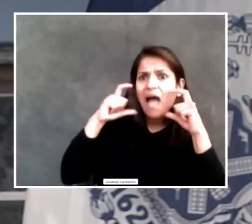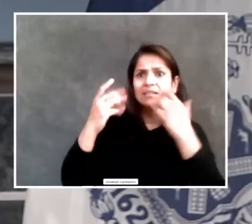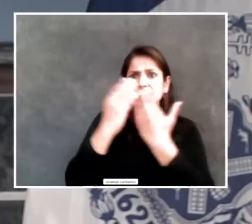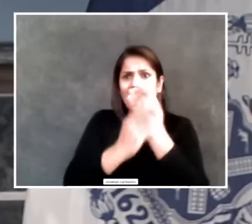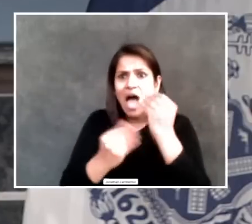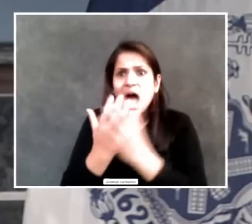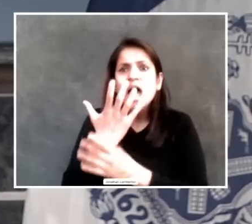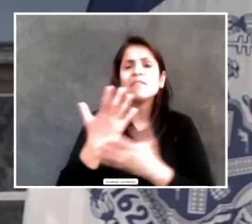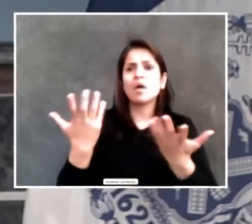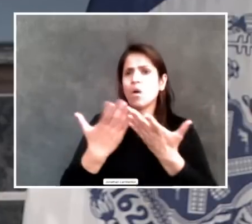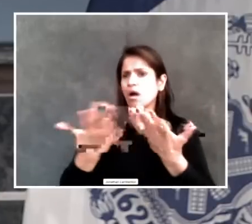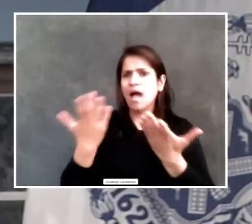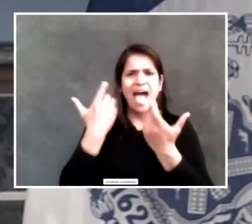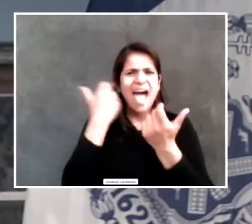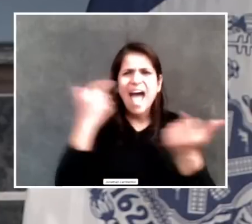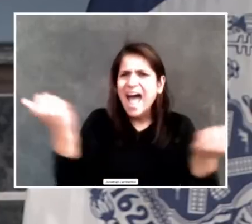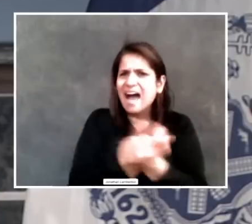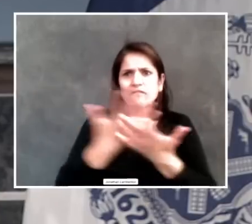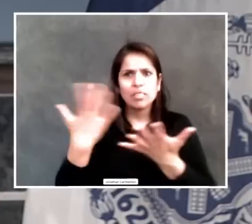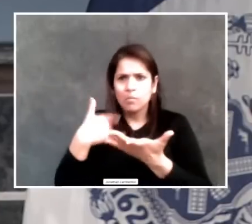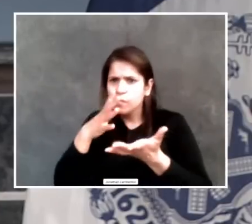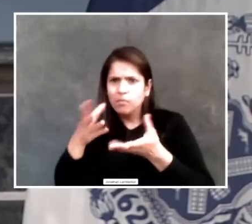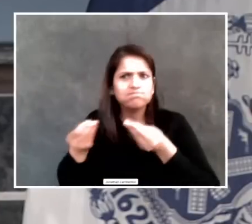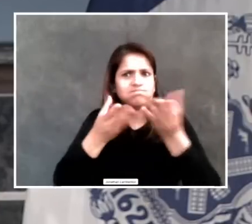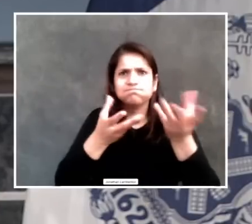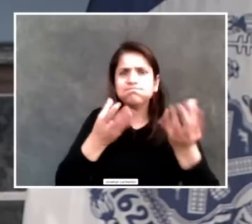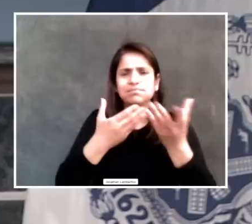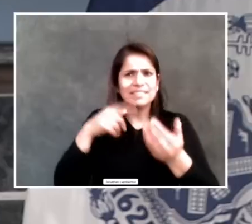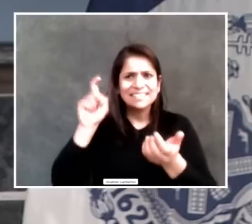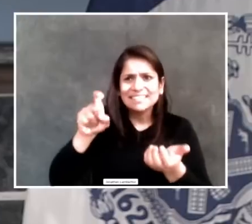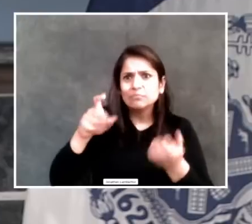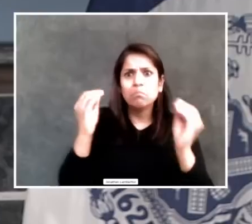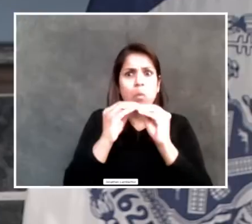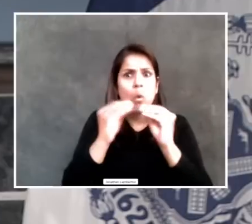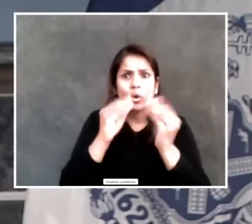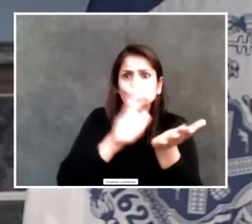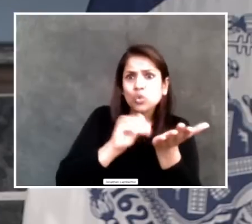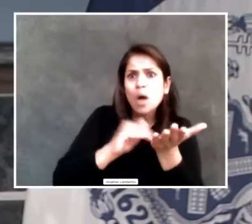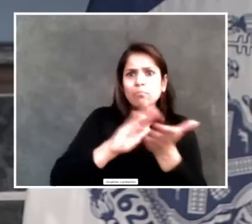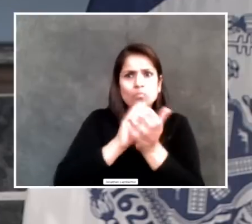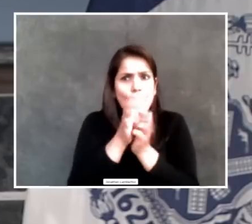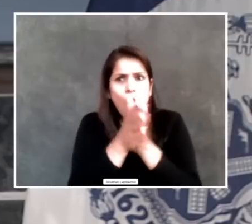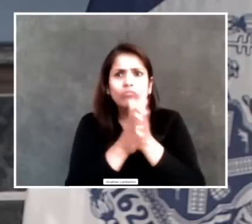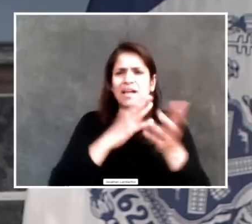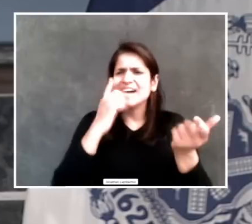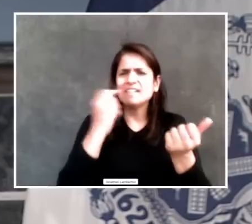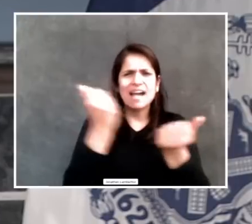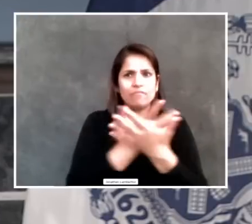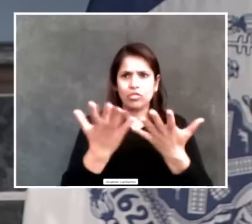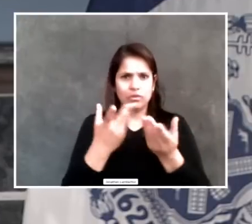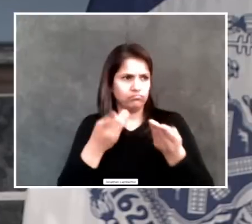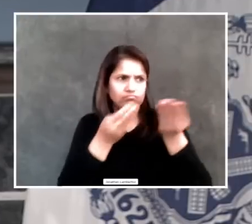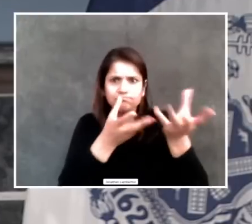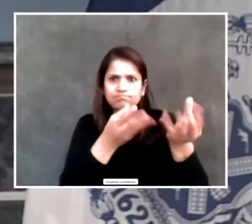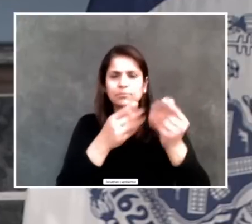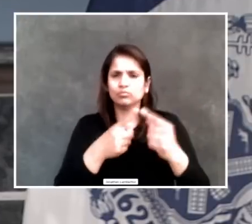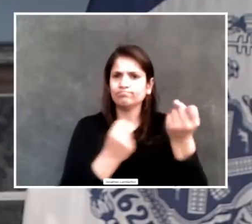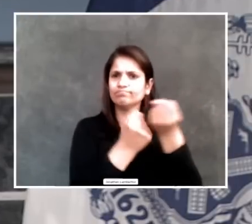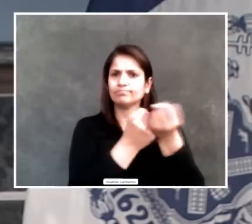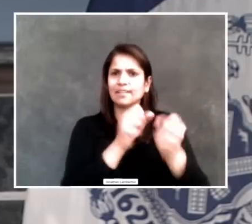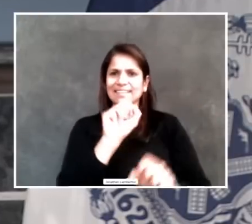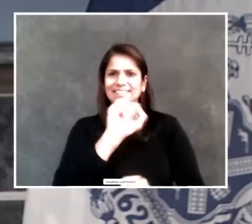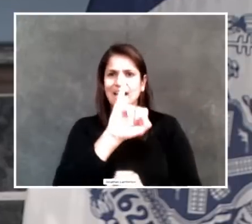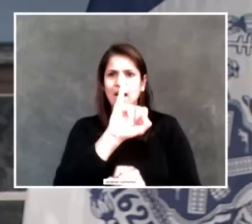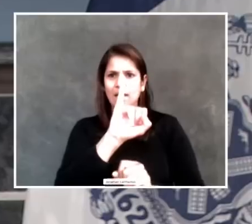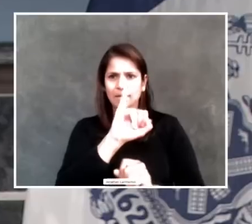I understand the history. I've lived it a long time, as you have, of why people on Staten Island, some people are very concerned